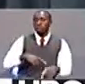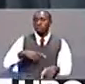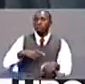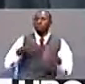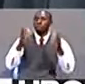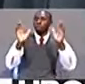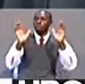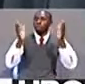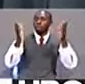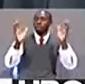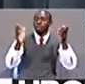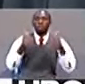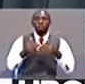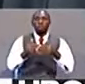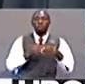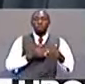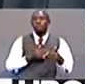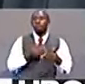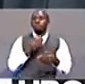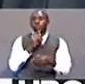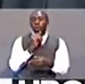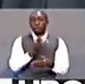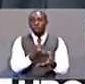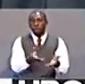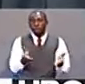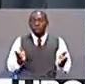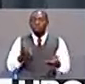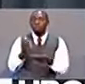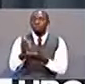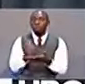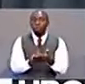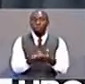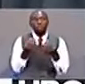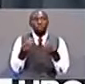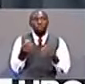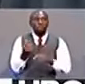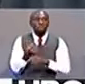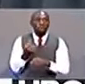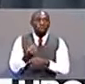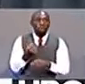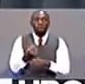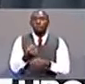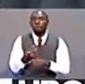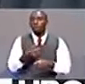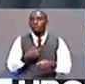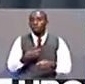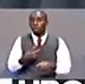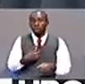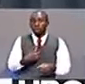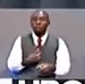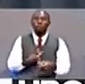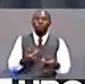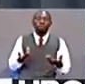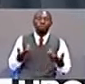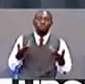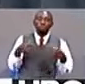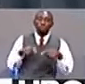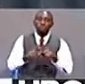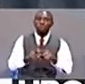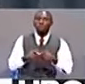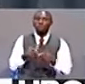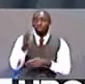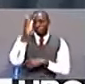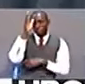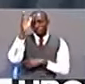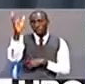that they see the good work that you do and give glory to your heavenly Father. And indeed,